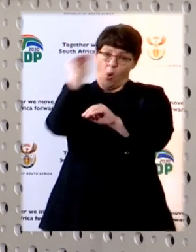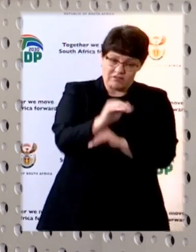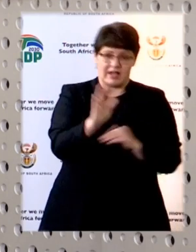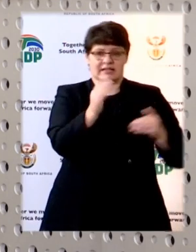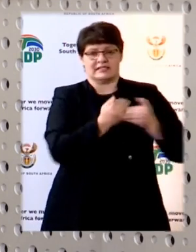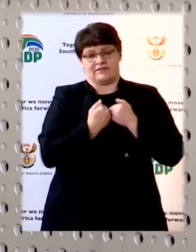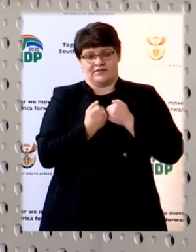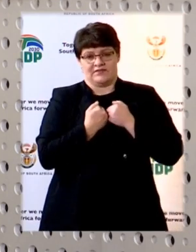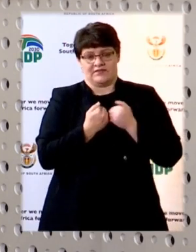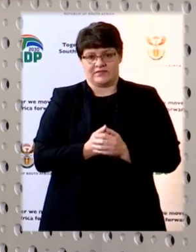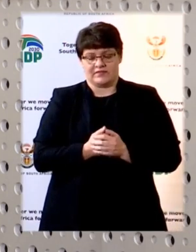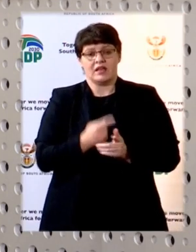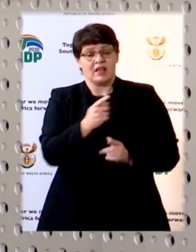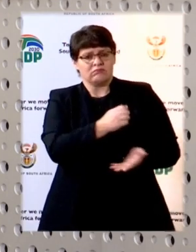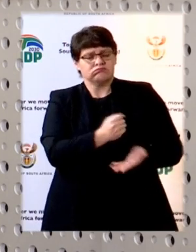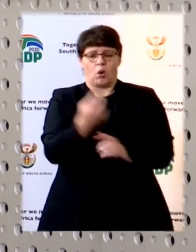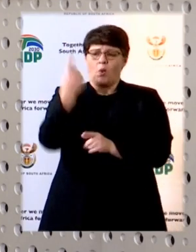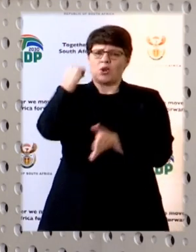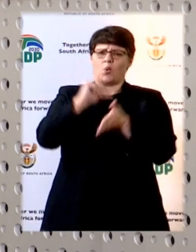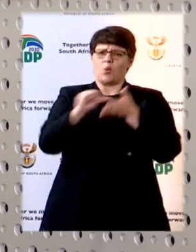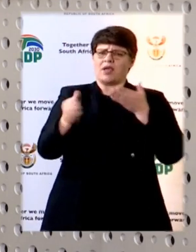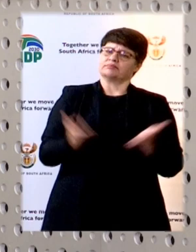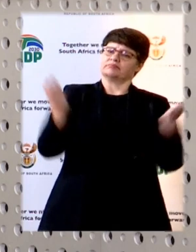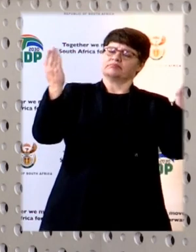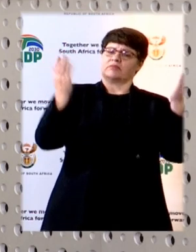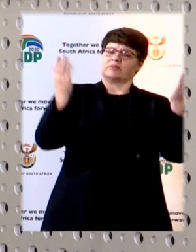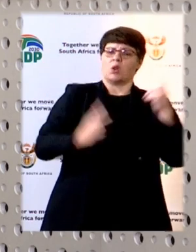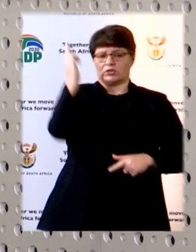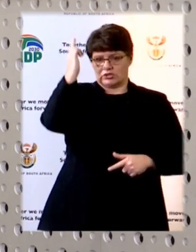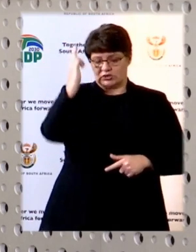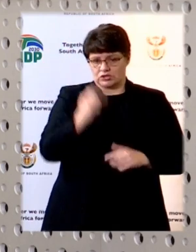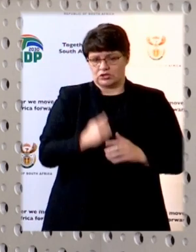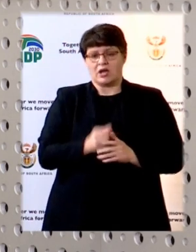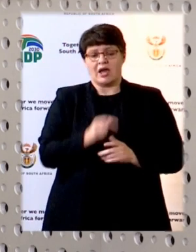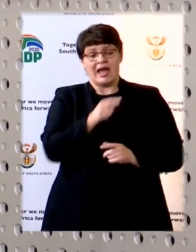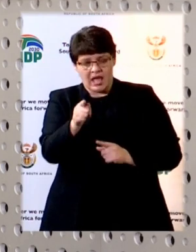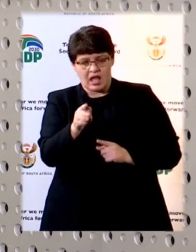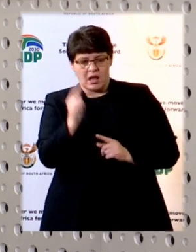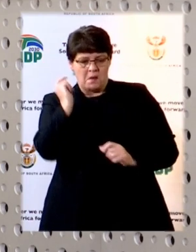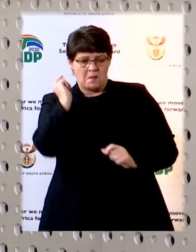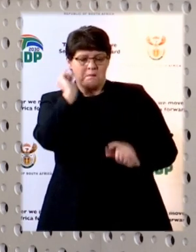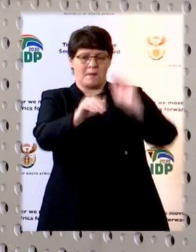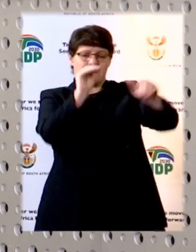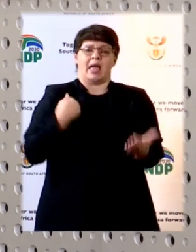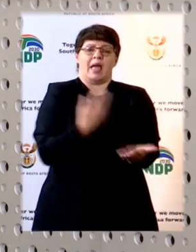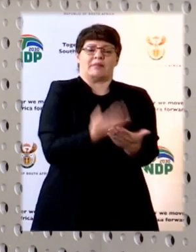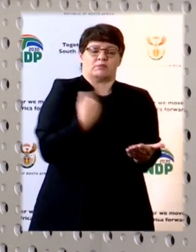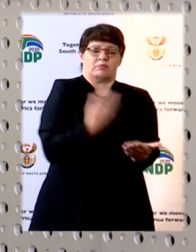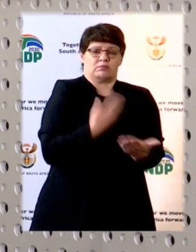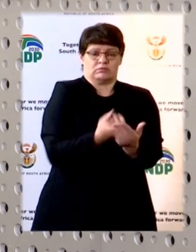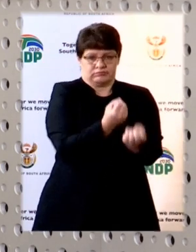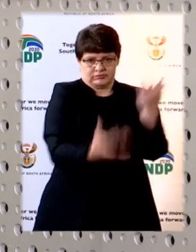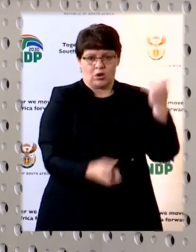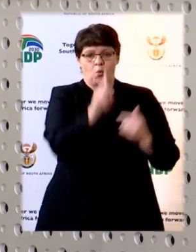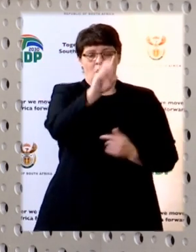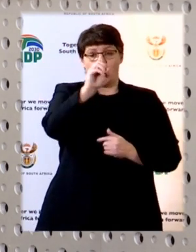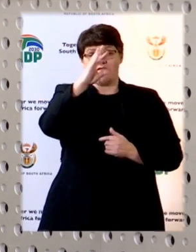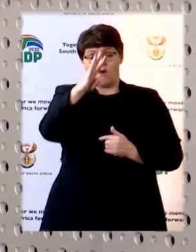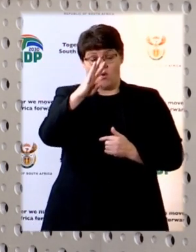which was launched about a week ago, has already received over 104 applications,